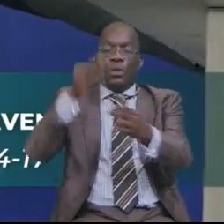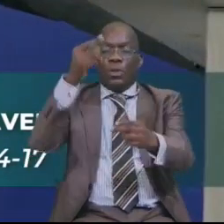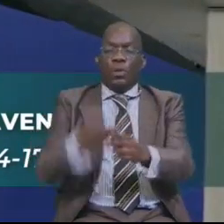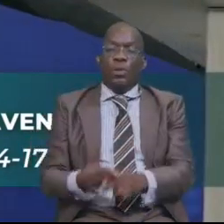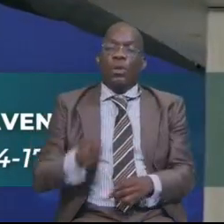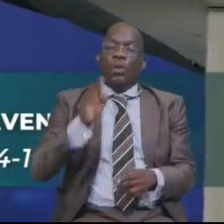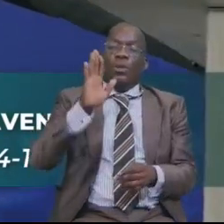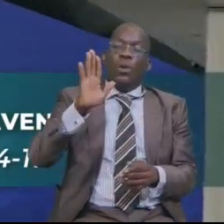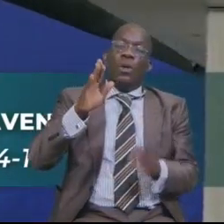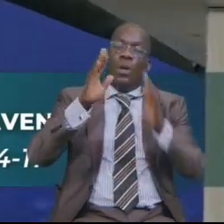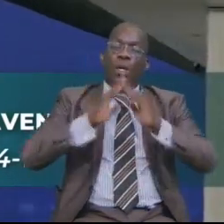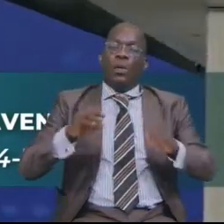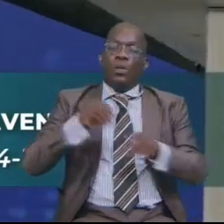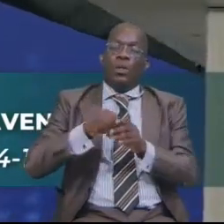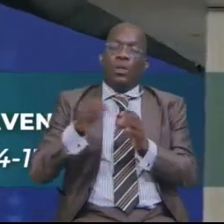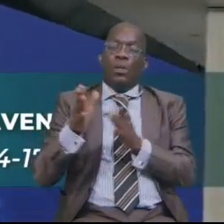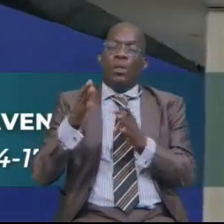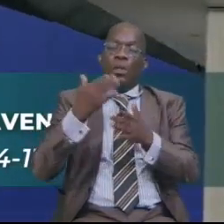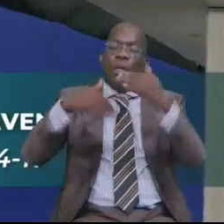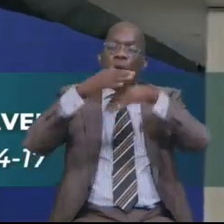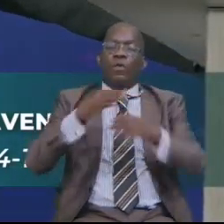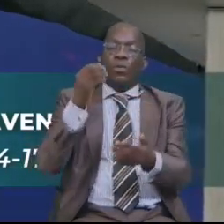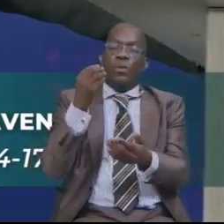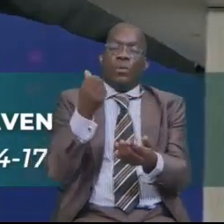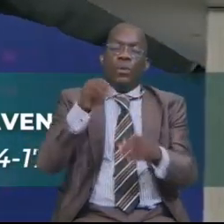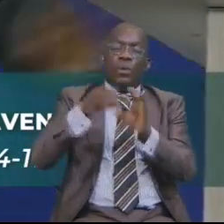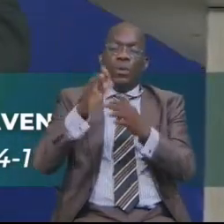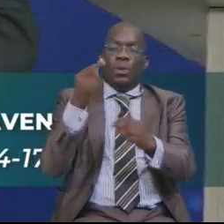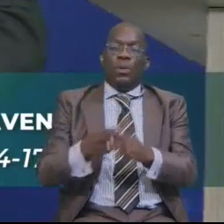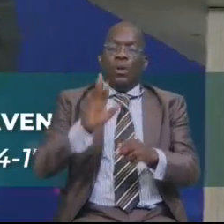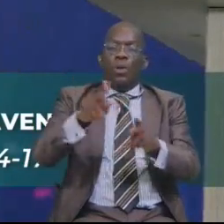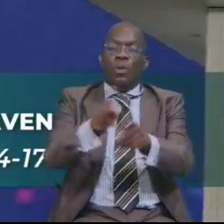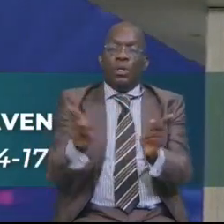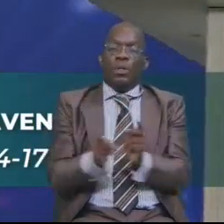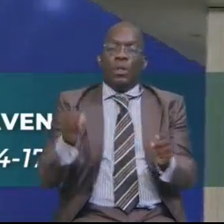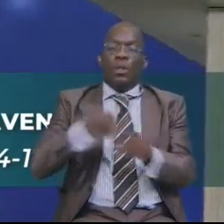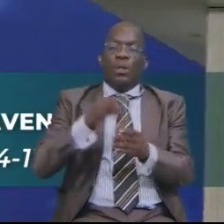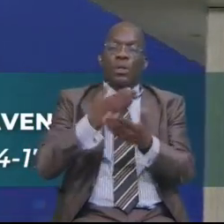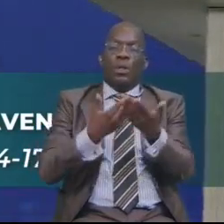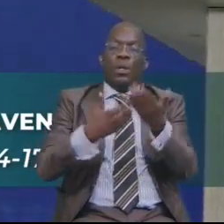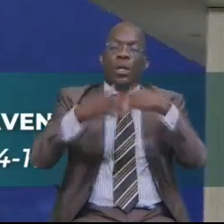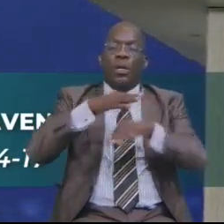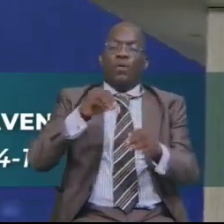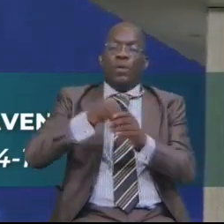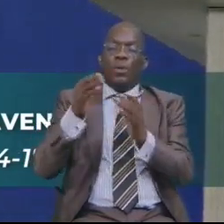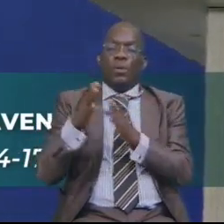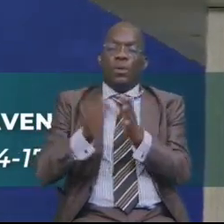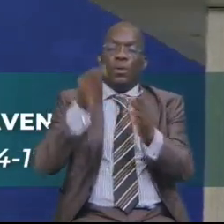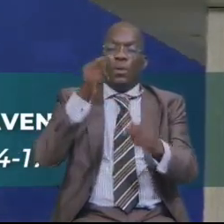heaven, your place, position in heaven, and your rewards in